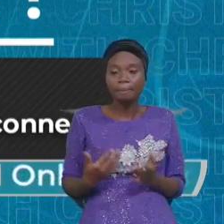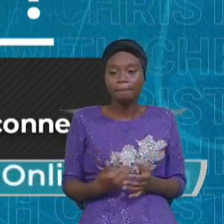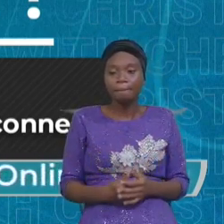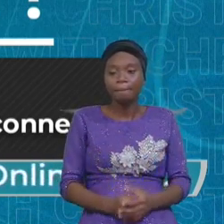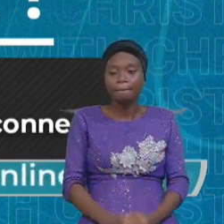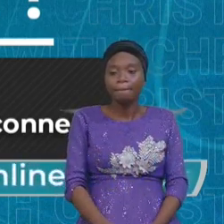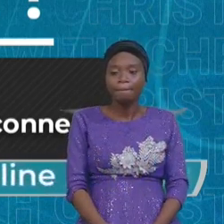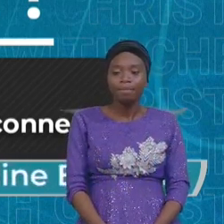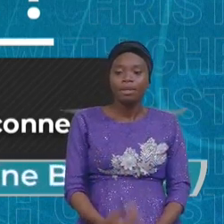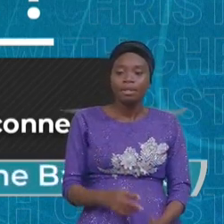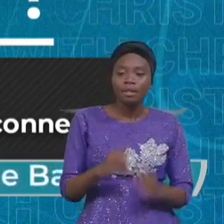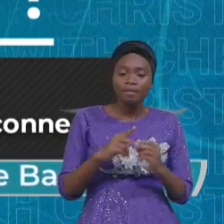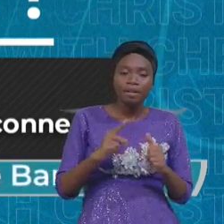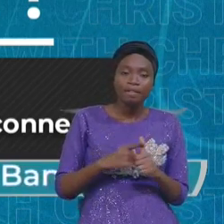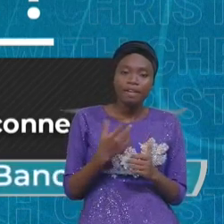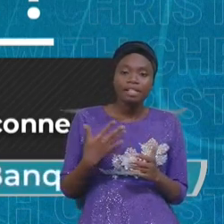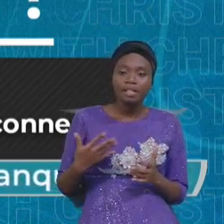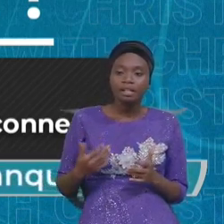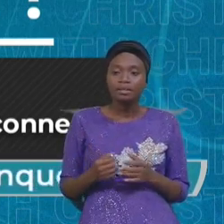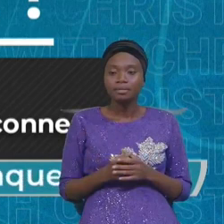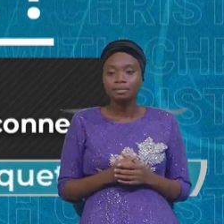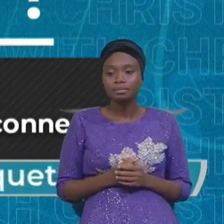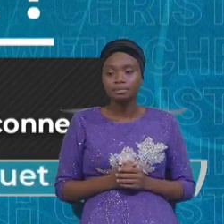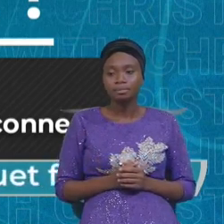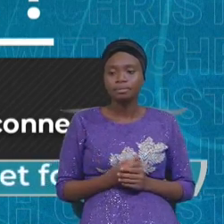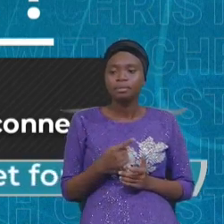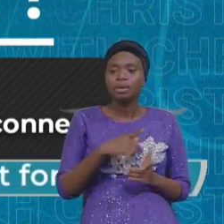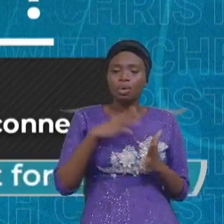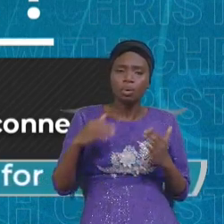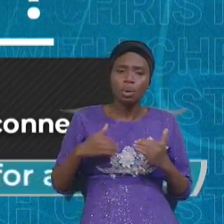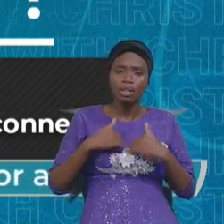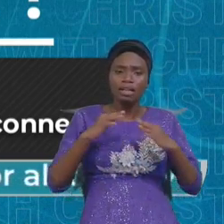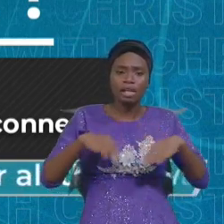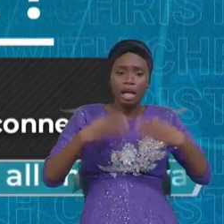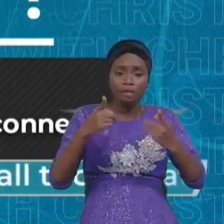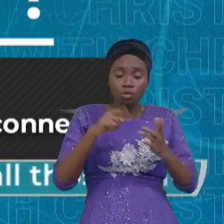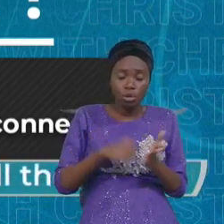The very first thing. The Lord has given you this opportunity.